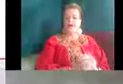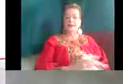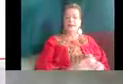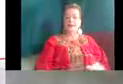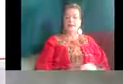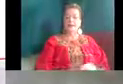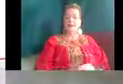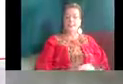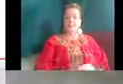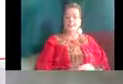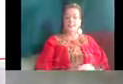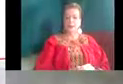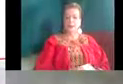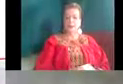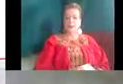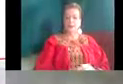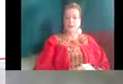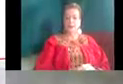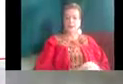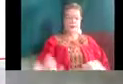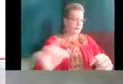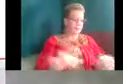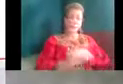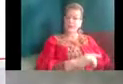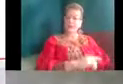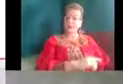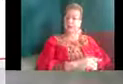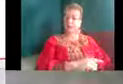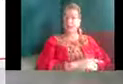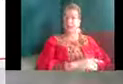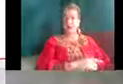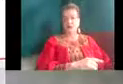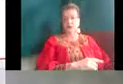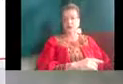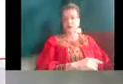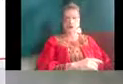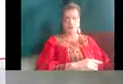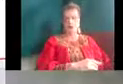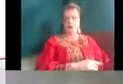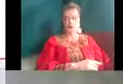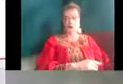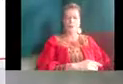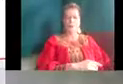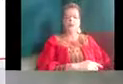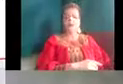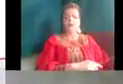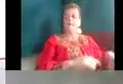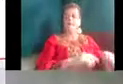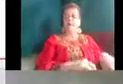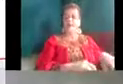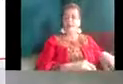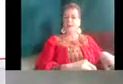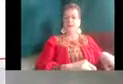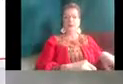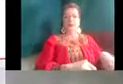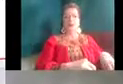the nice thing about this one on the left here is that not only does it chime like you just heard that one do but it